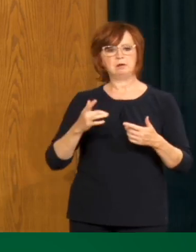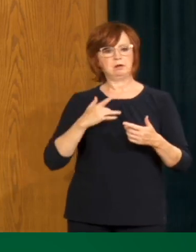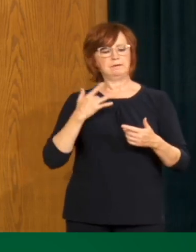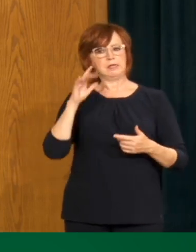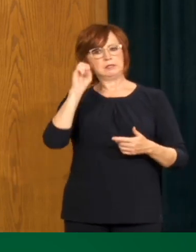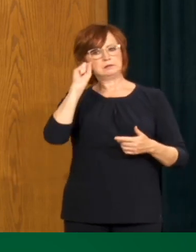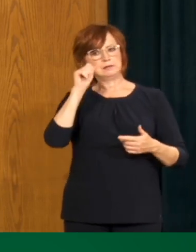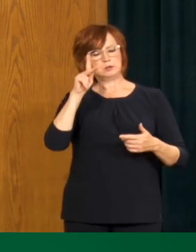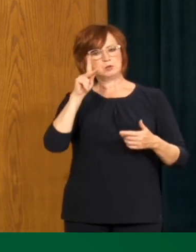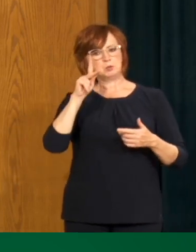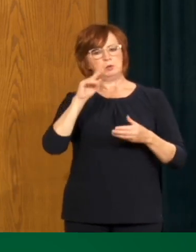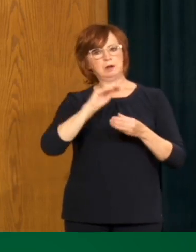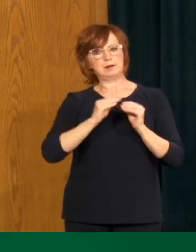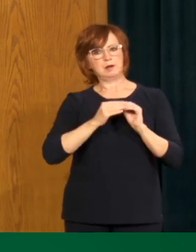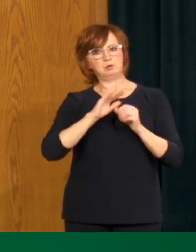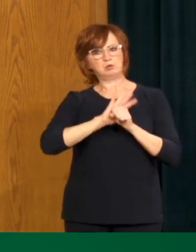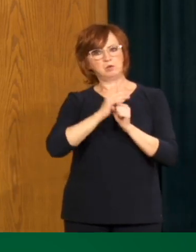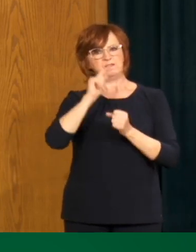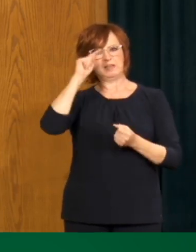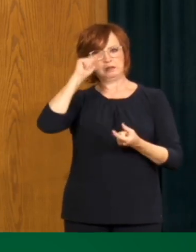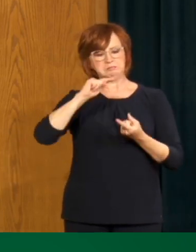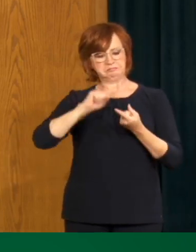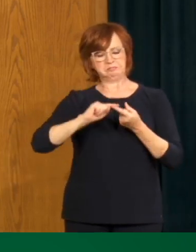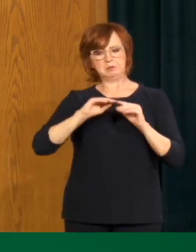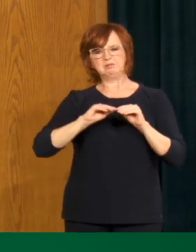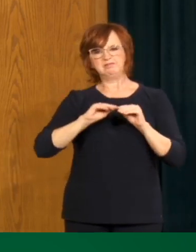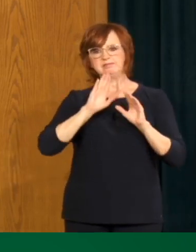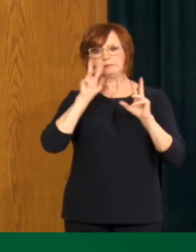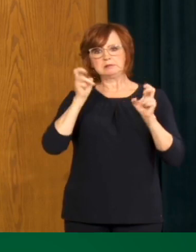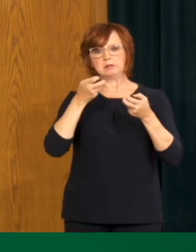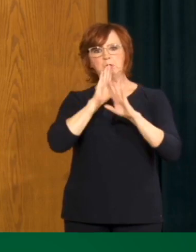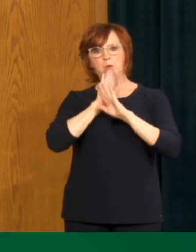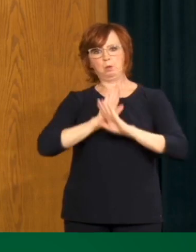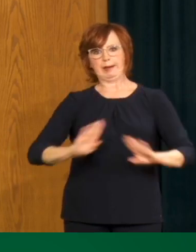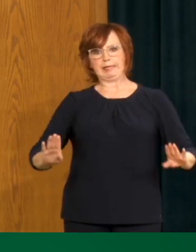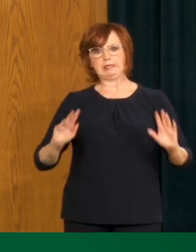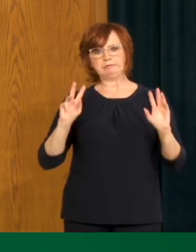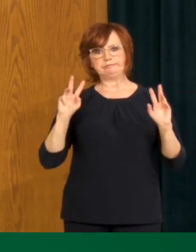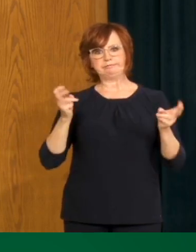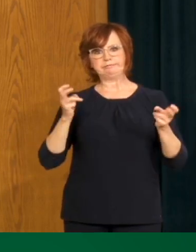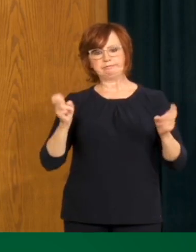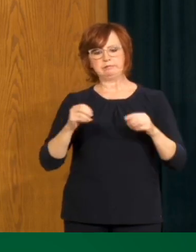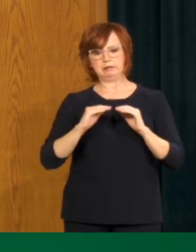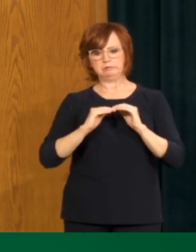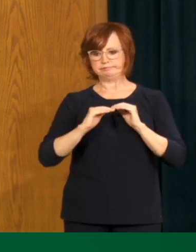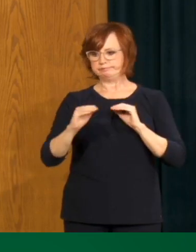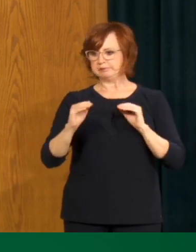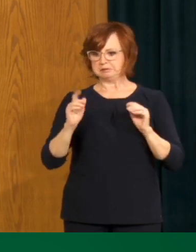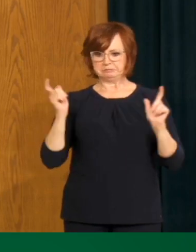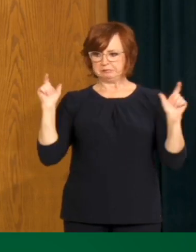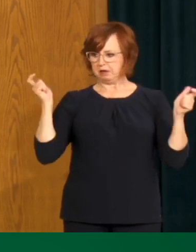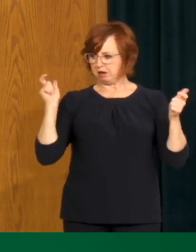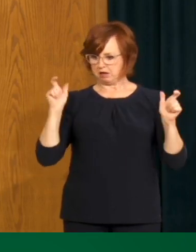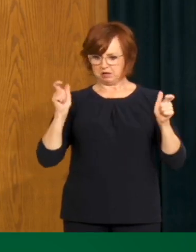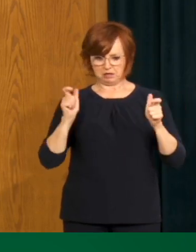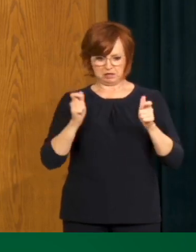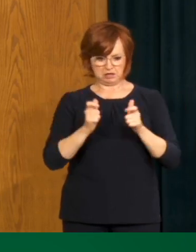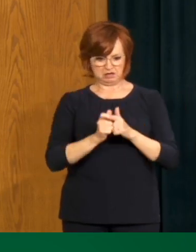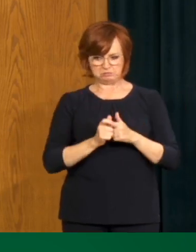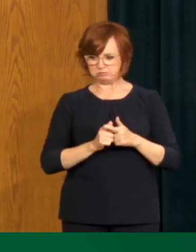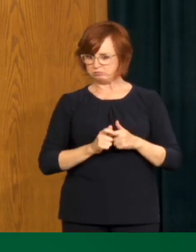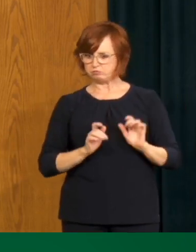There's a range of activities under phase 4. So outdoor activities are starting next